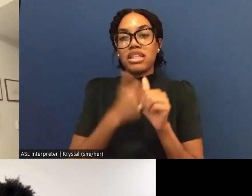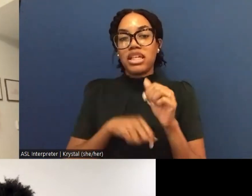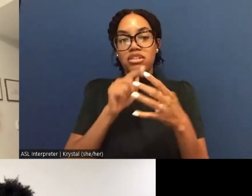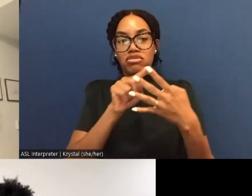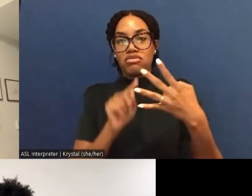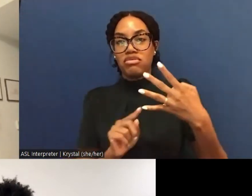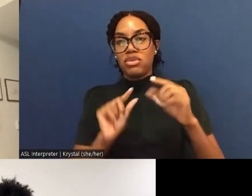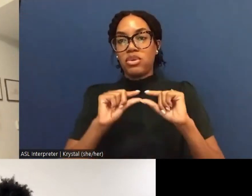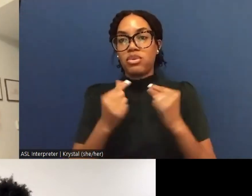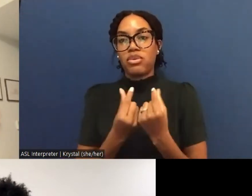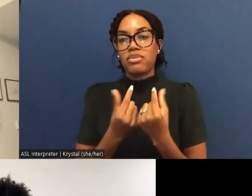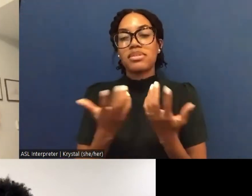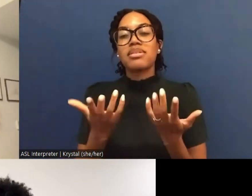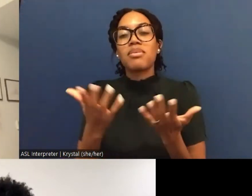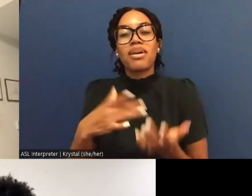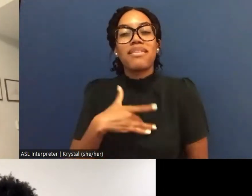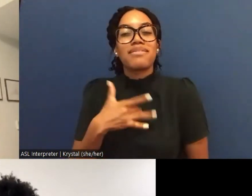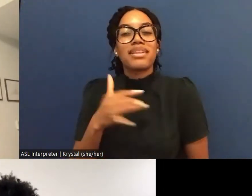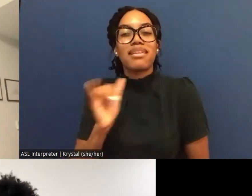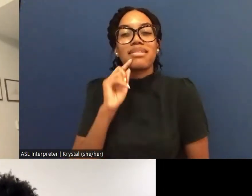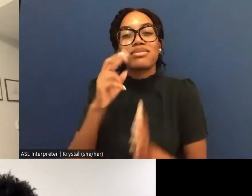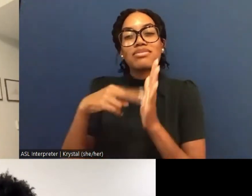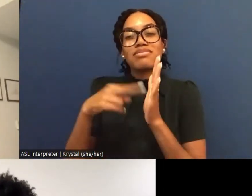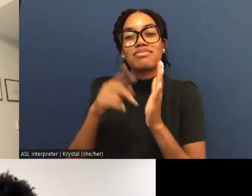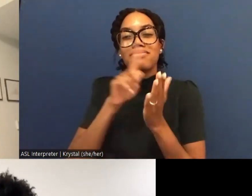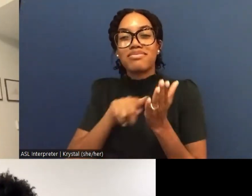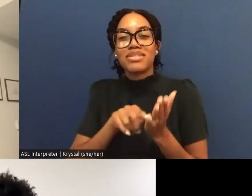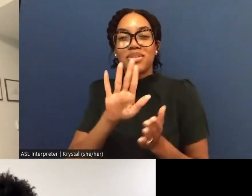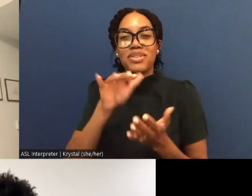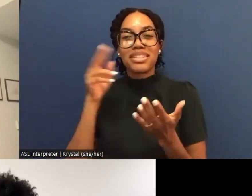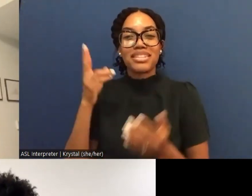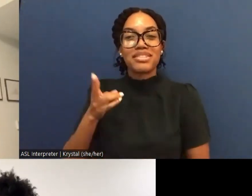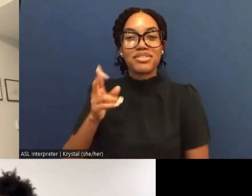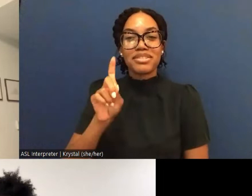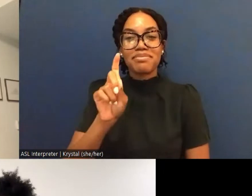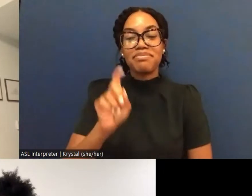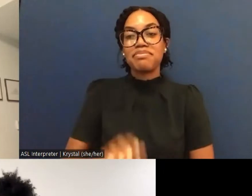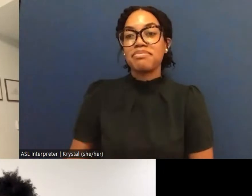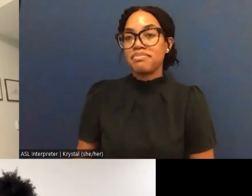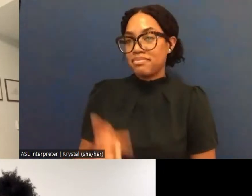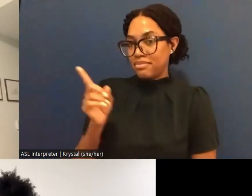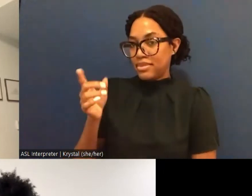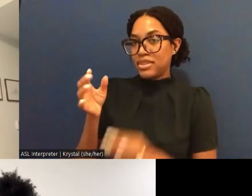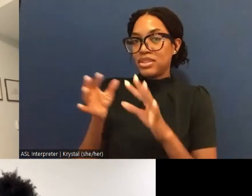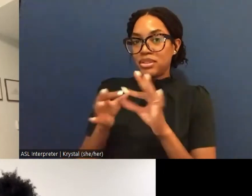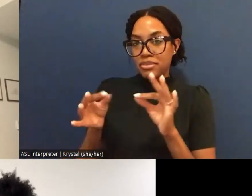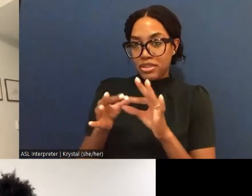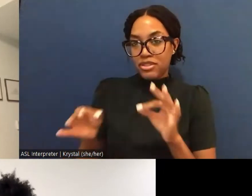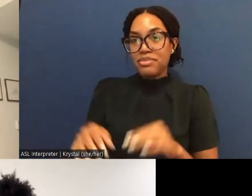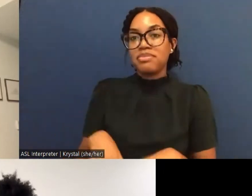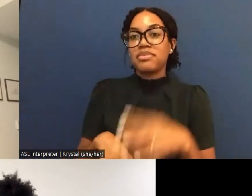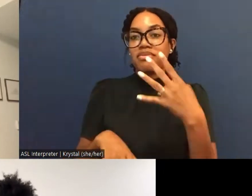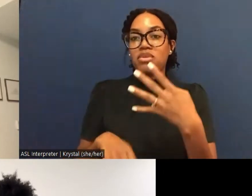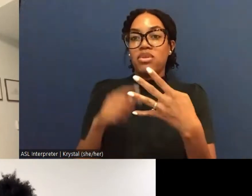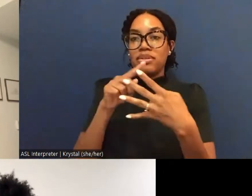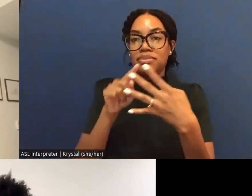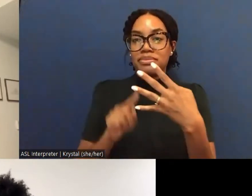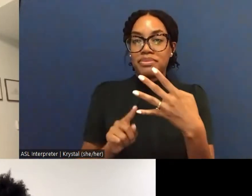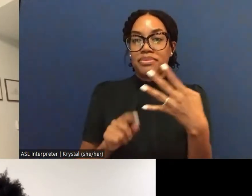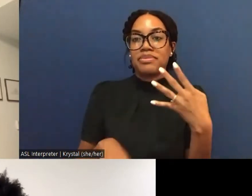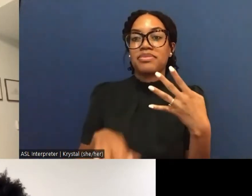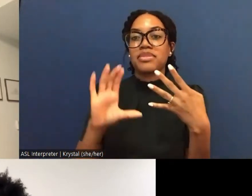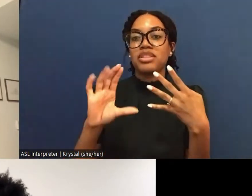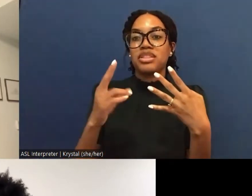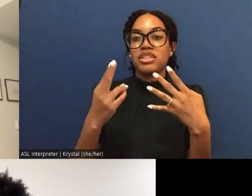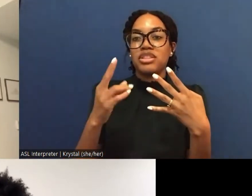history? So as you mentioned, there are the Chickasaw and Choctaw Indian people who I specifically follow, but I'm